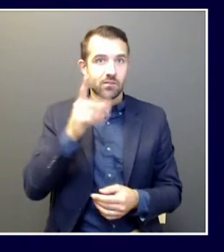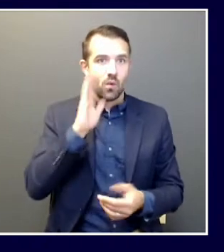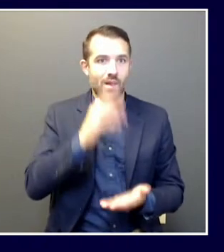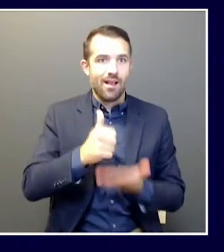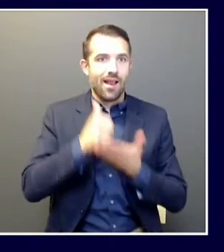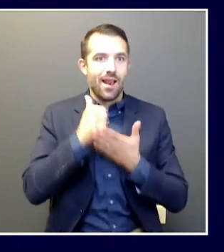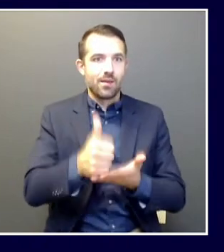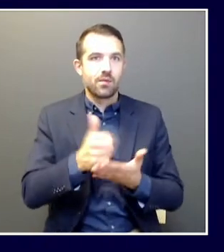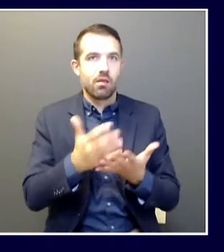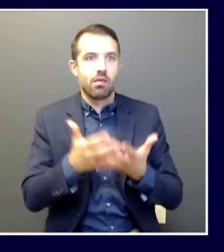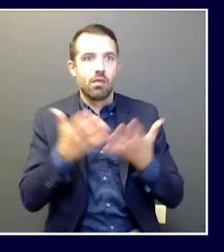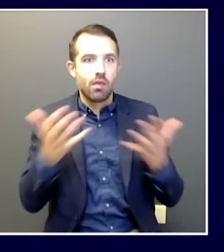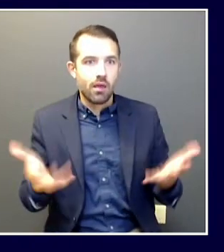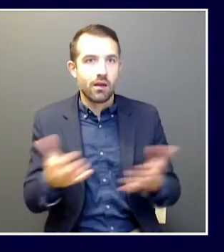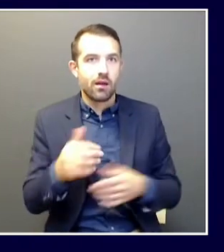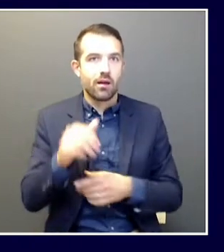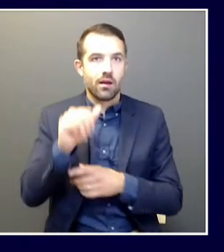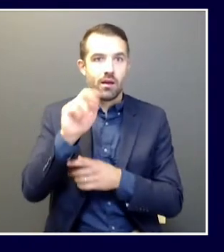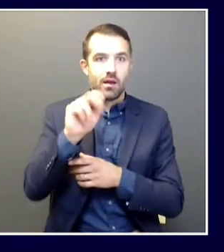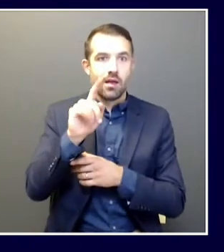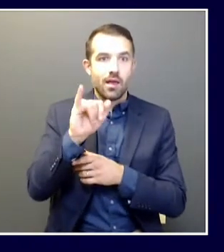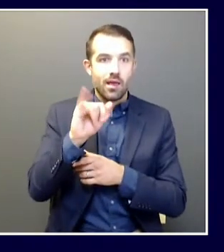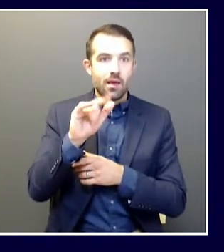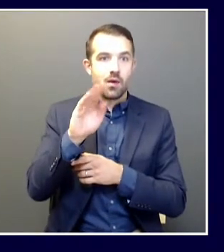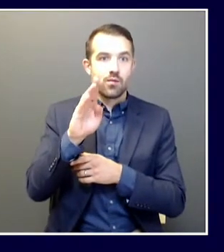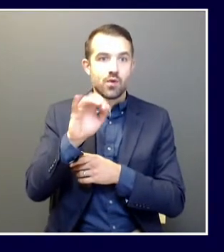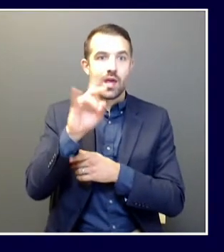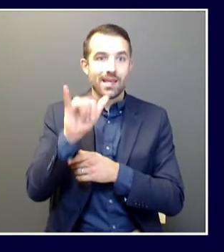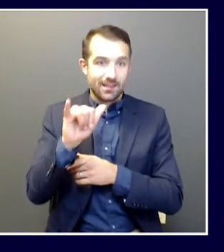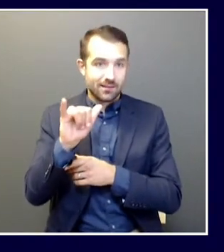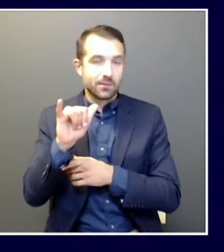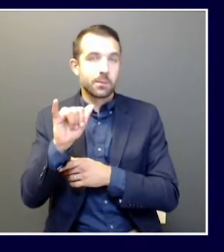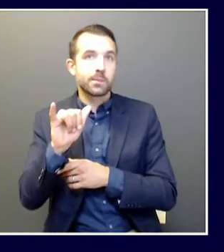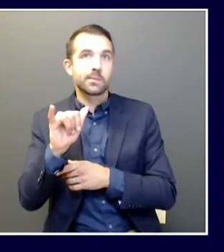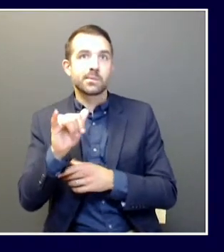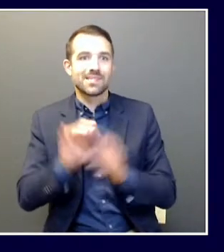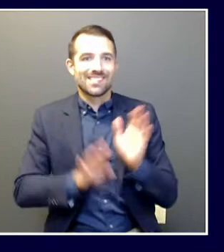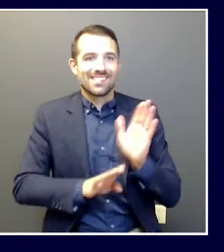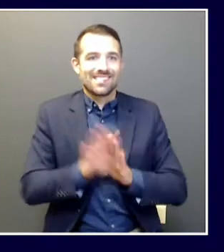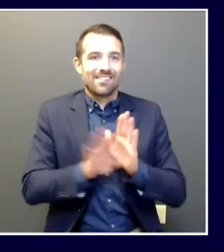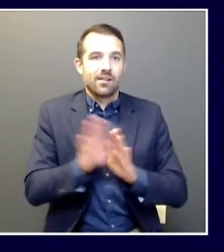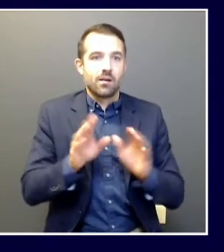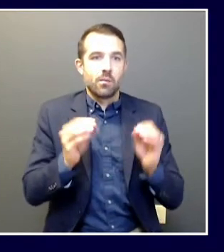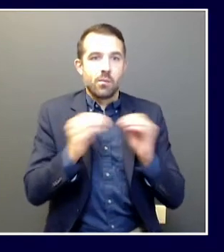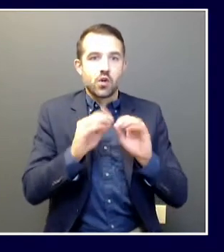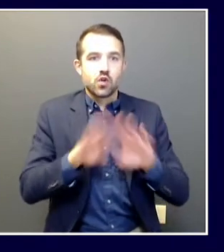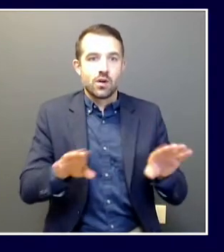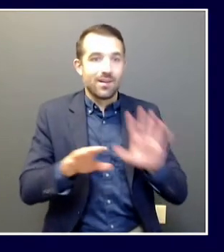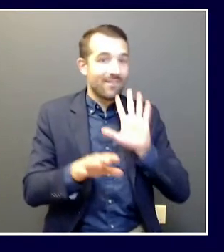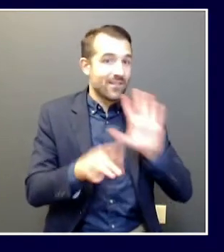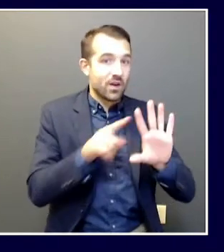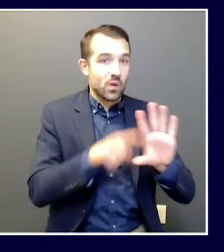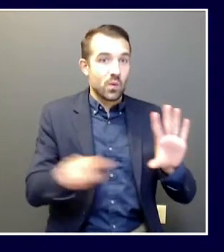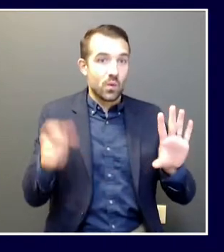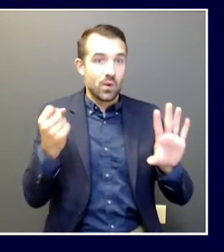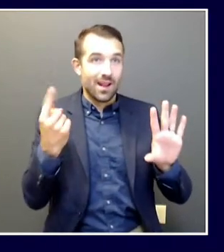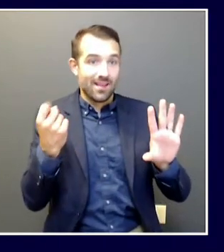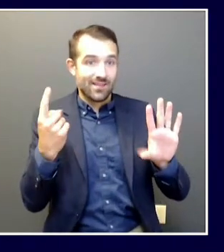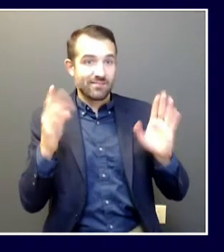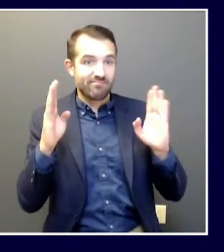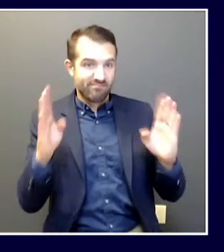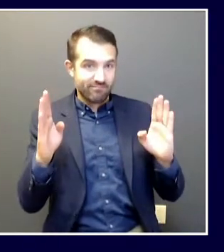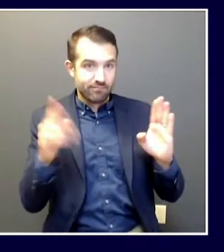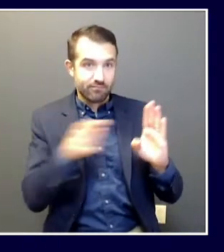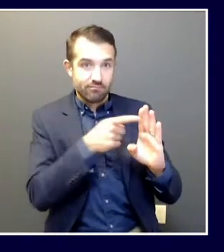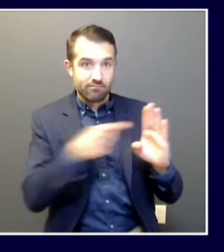antibody rates in children aged 5 to 11. And we thus extrapolate from that they will be protected themselves